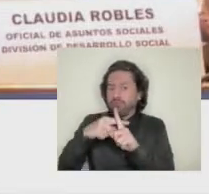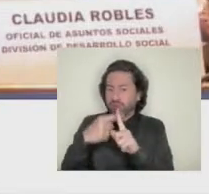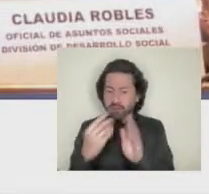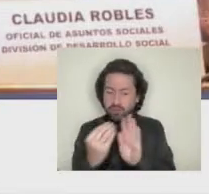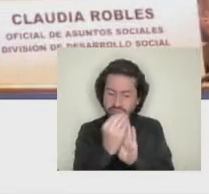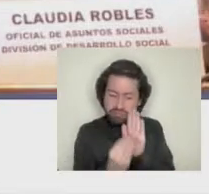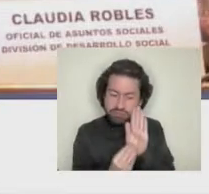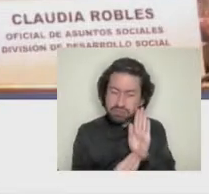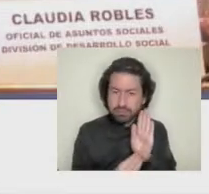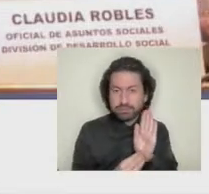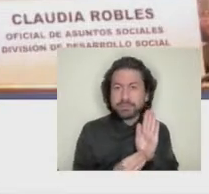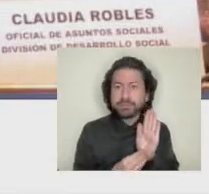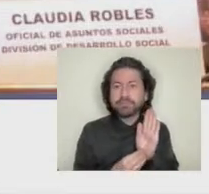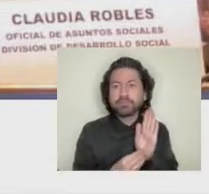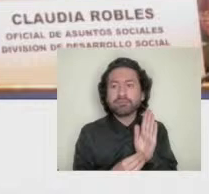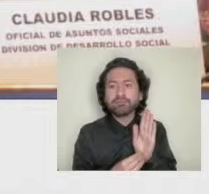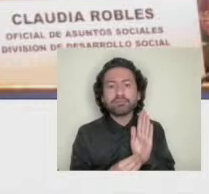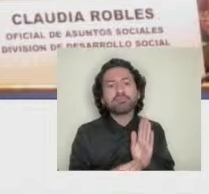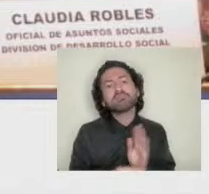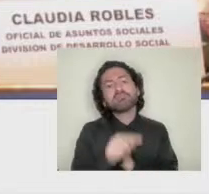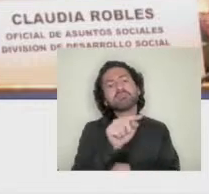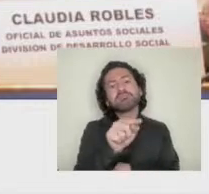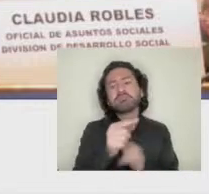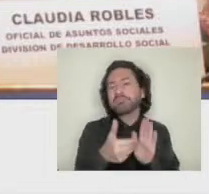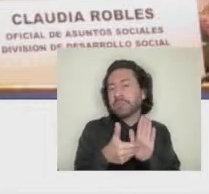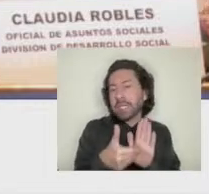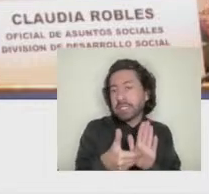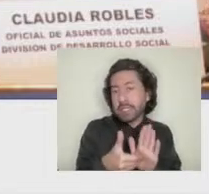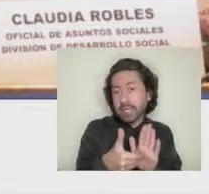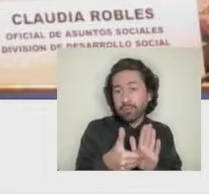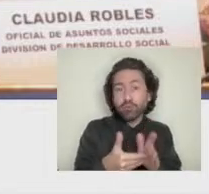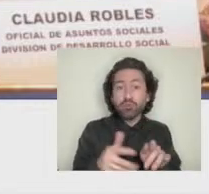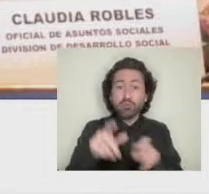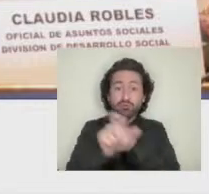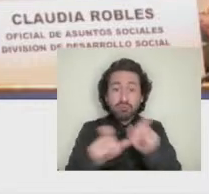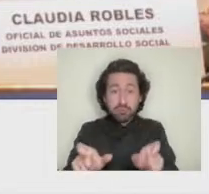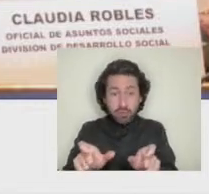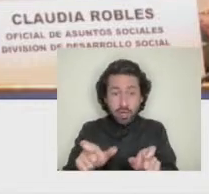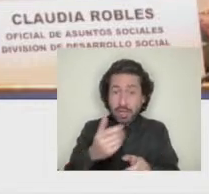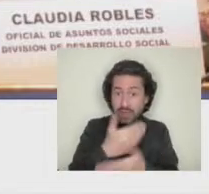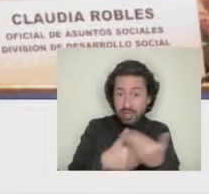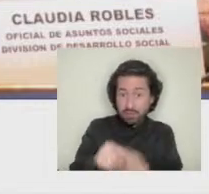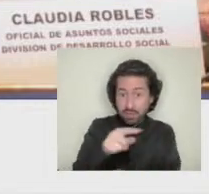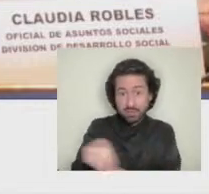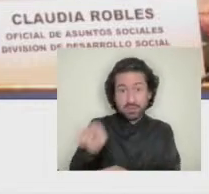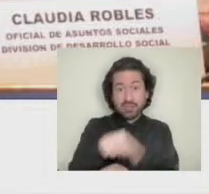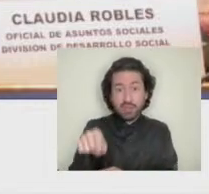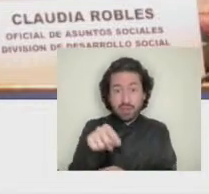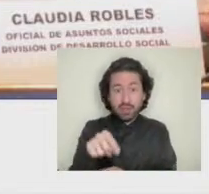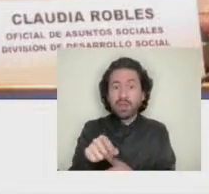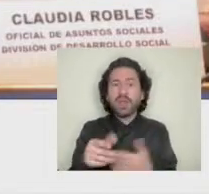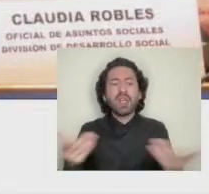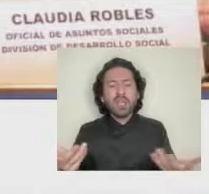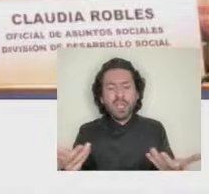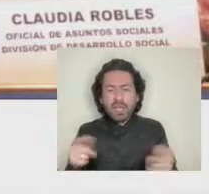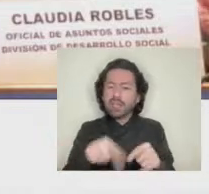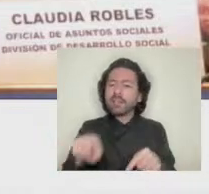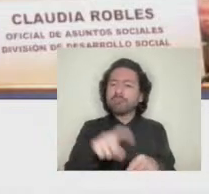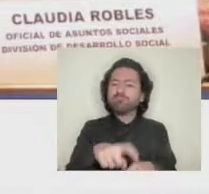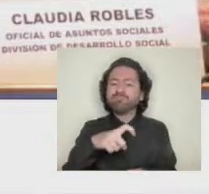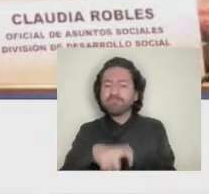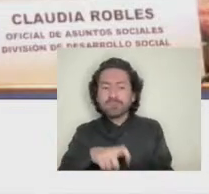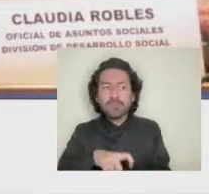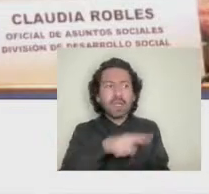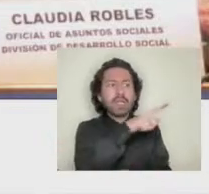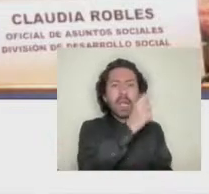and also with affirmative action. I give you a few examples. In the case of people with disability,